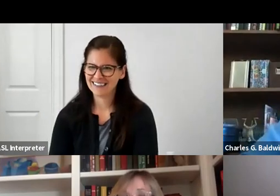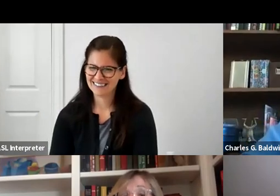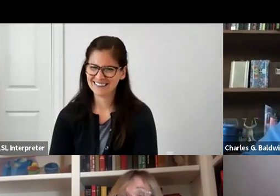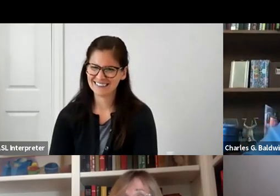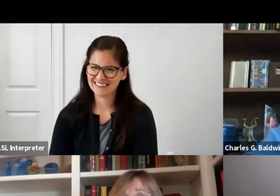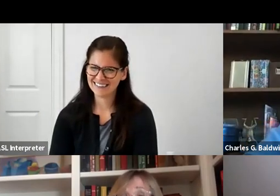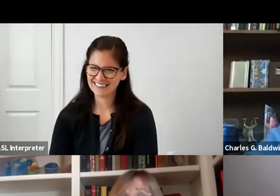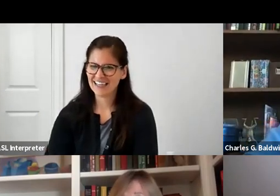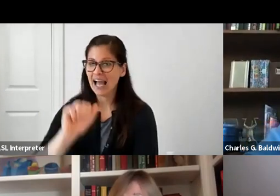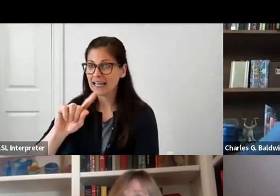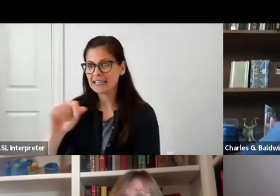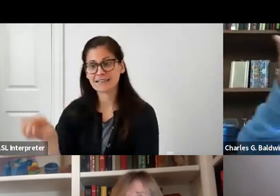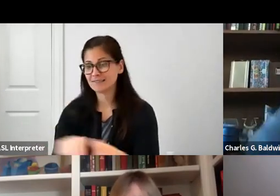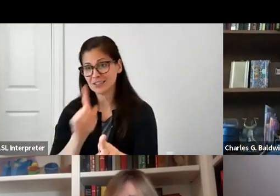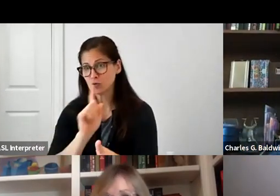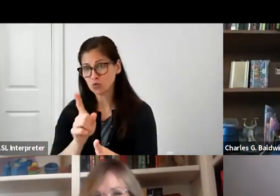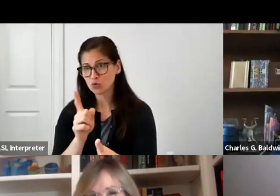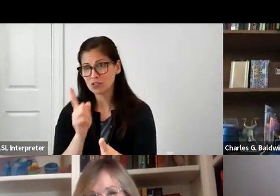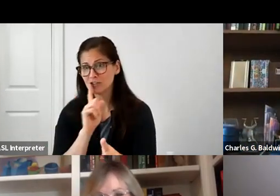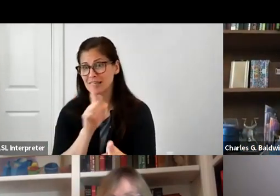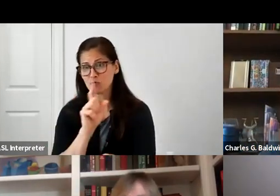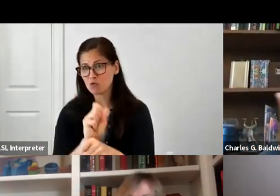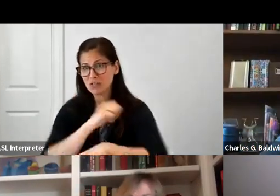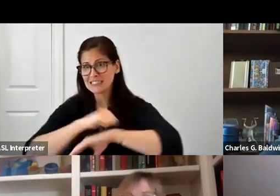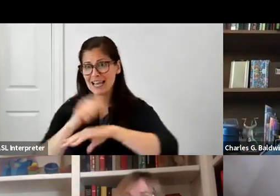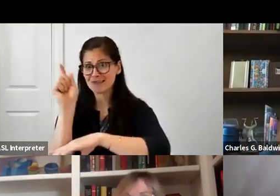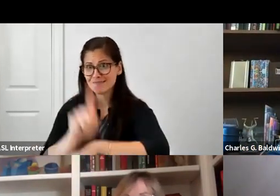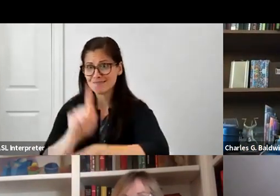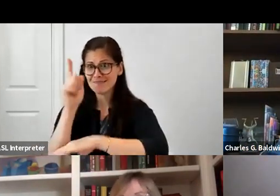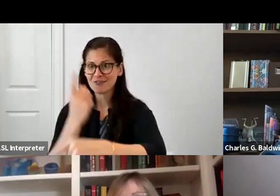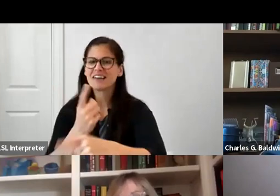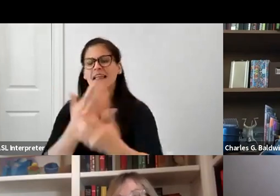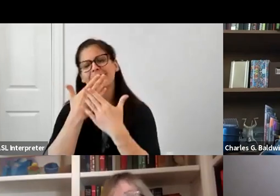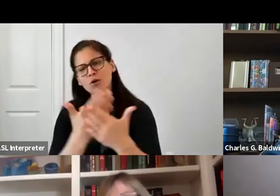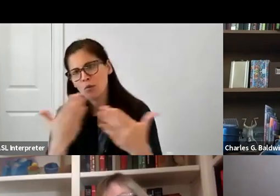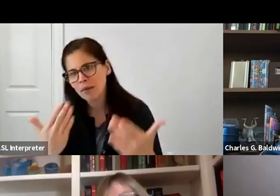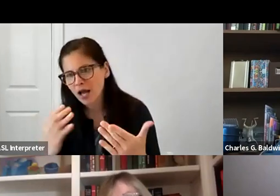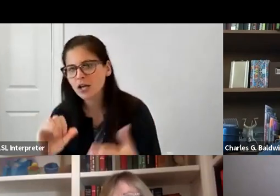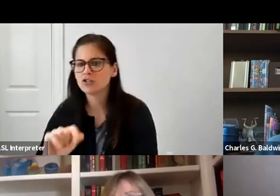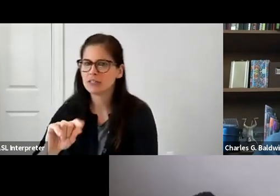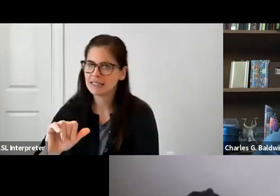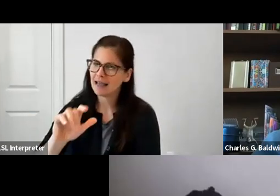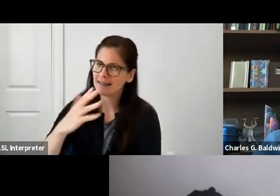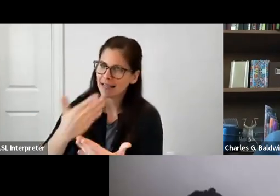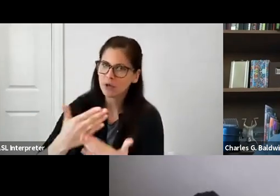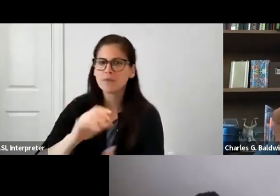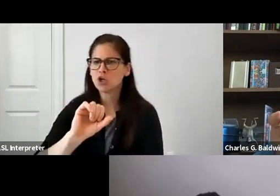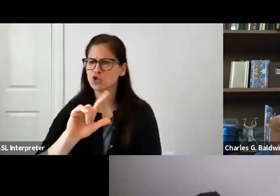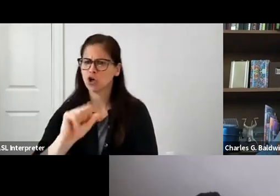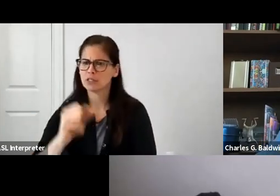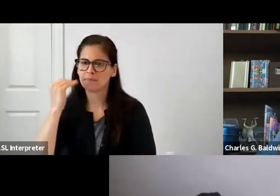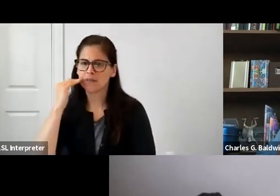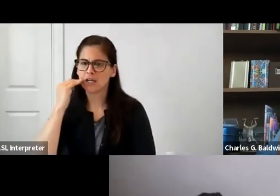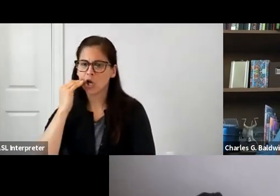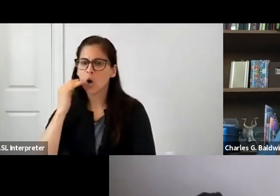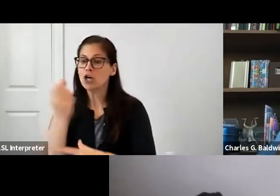It's like you take it in the real environment. Excellent. Thank you so much. Thank you. I know Shakespeare